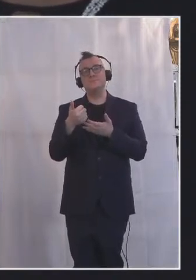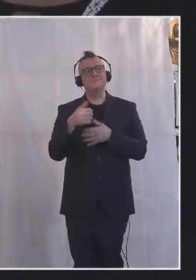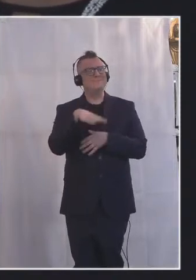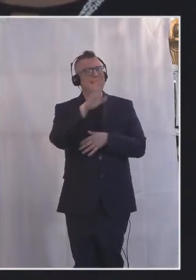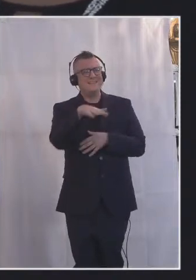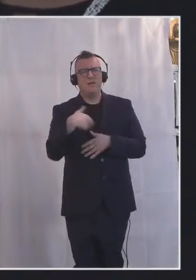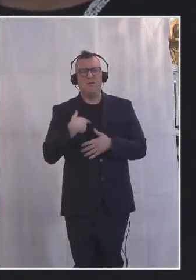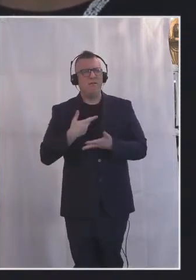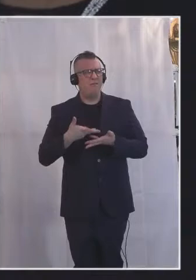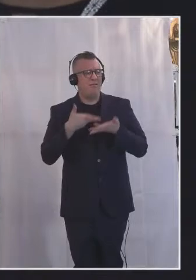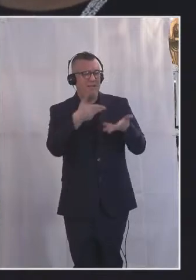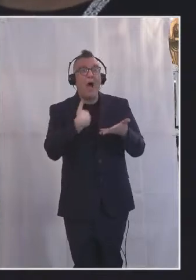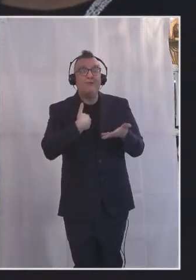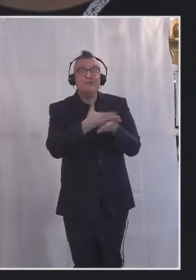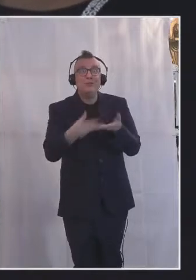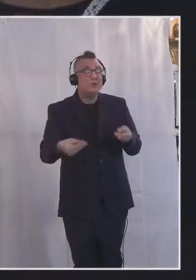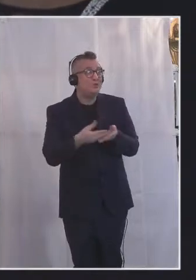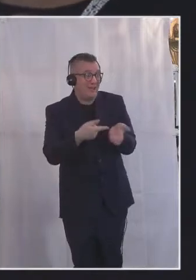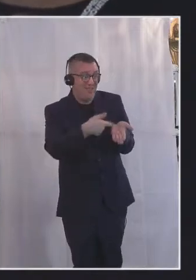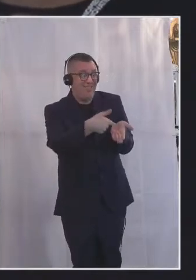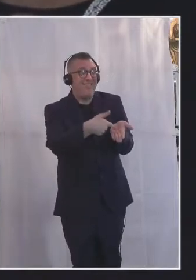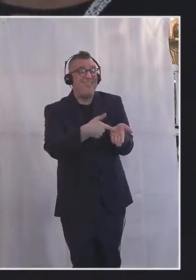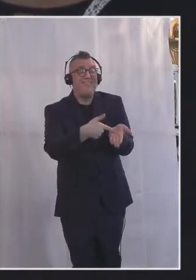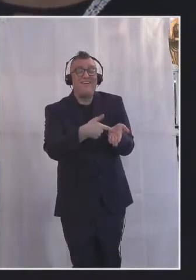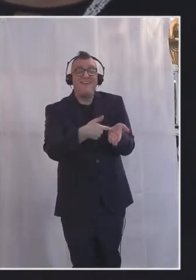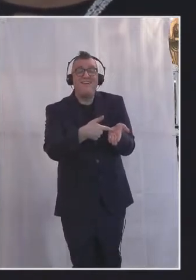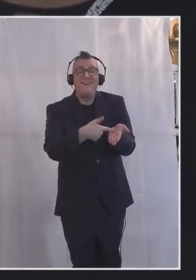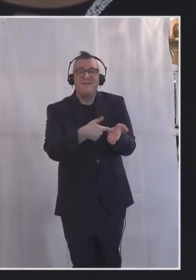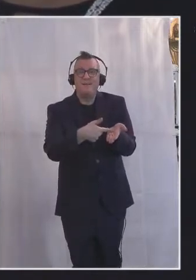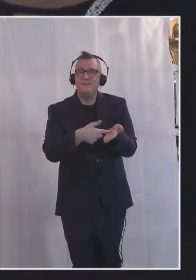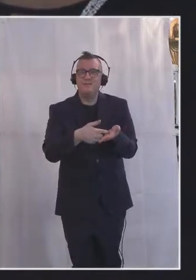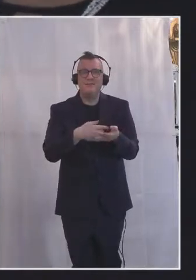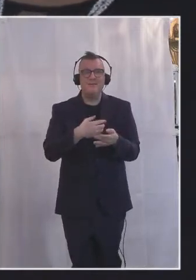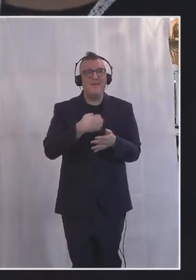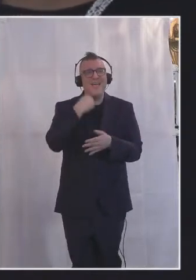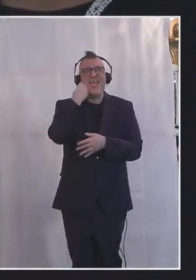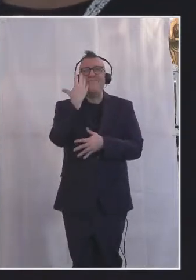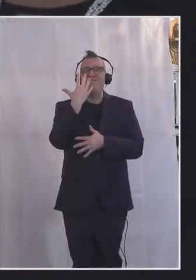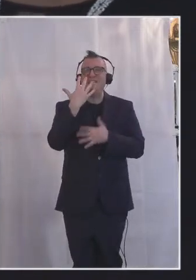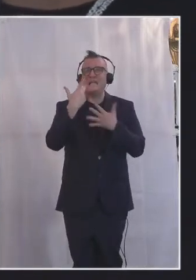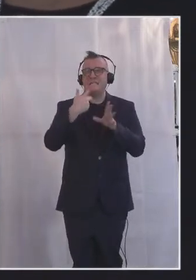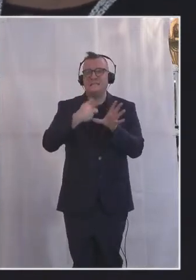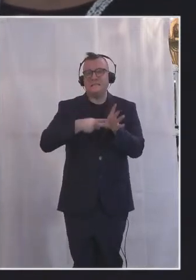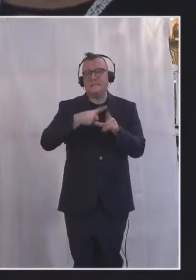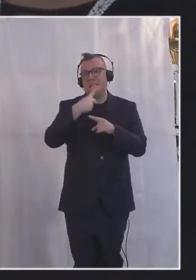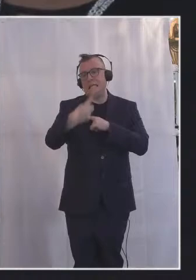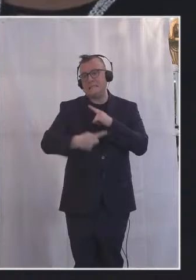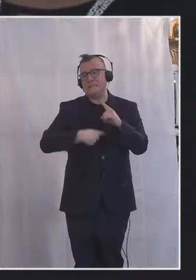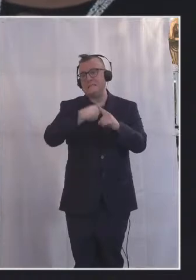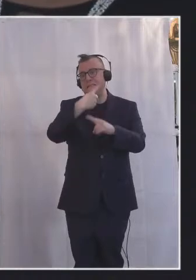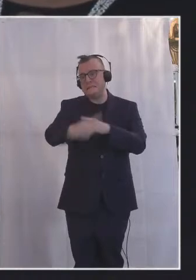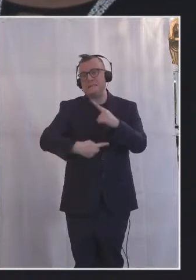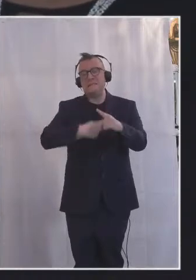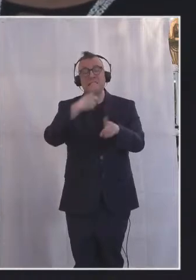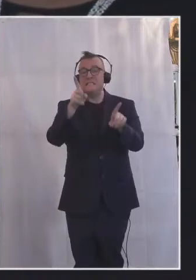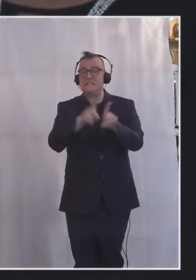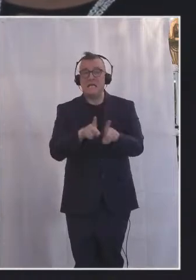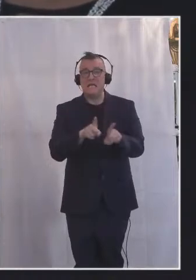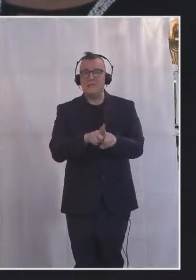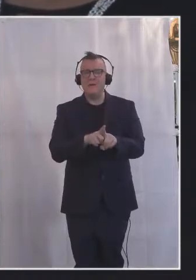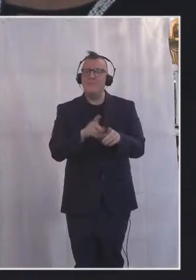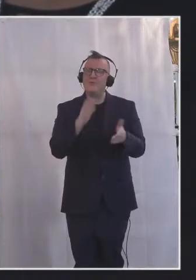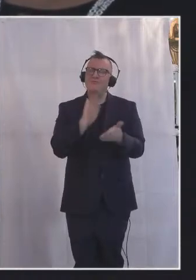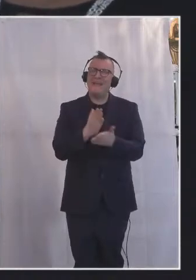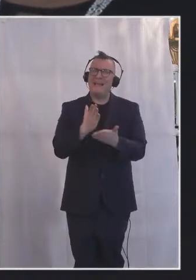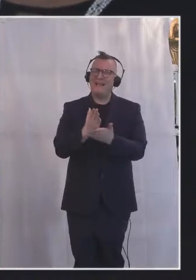is going to solve the problem. And we see the same thing every 10 years in a little bit of a circle. And actually it's about really being in those